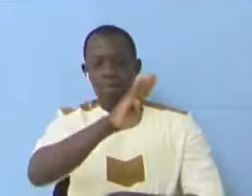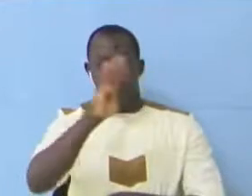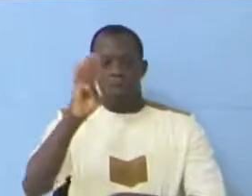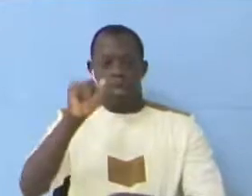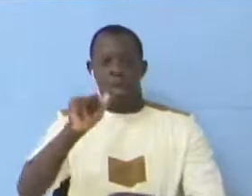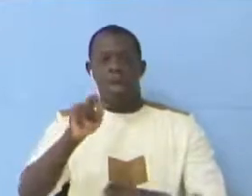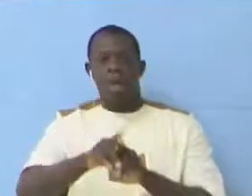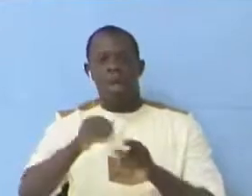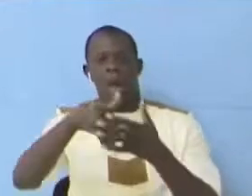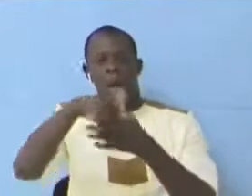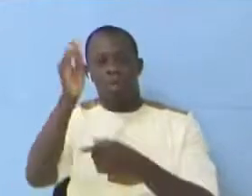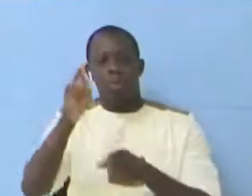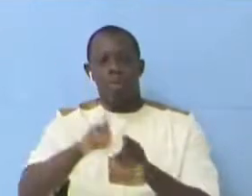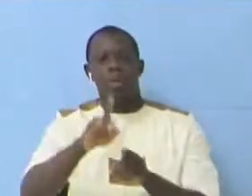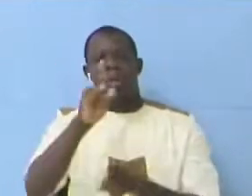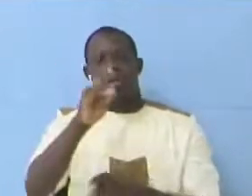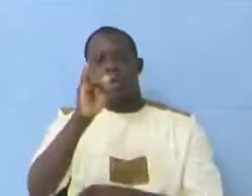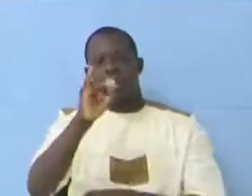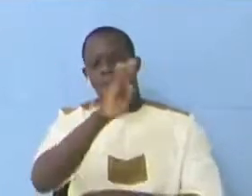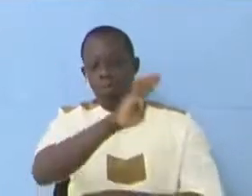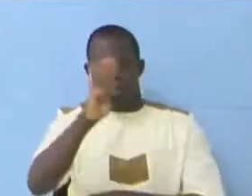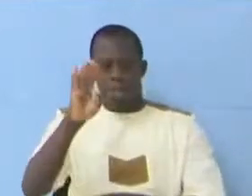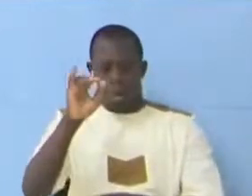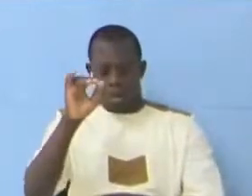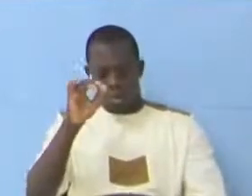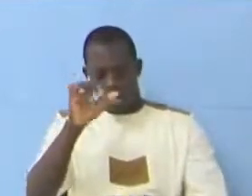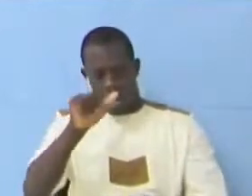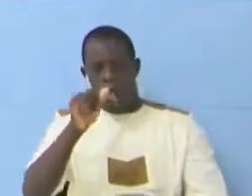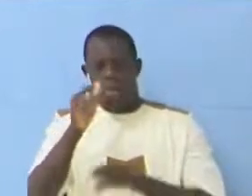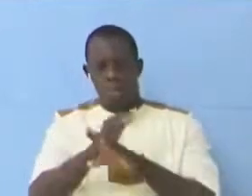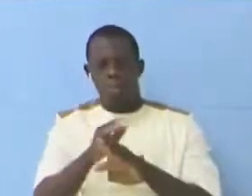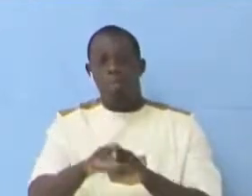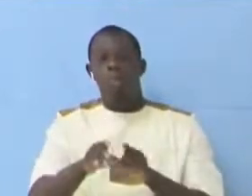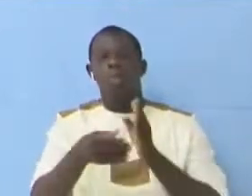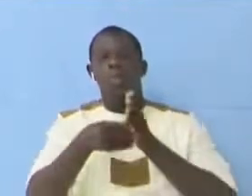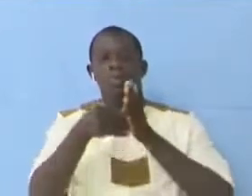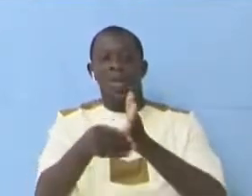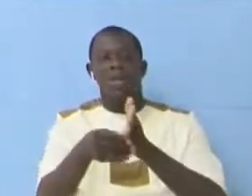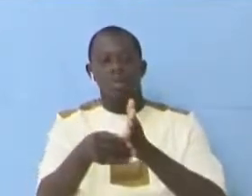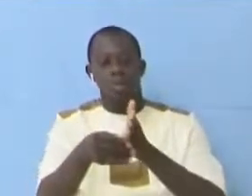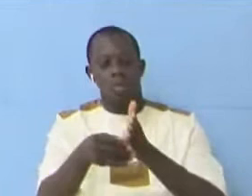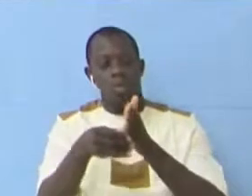Diba is Musa Diba, who was then the director of admin. I